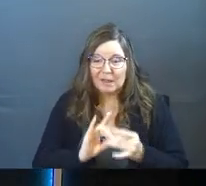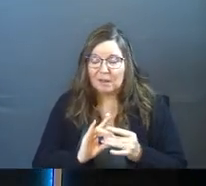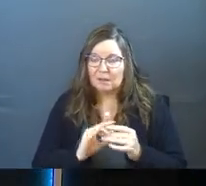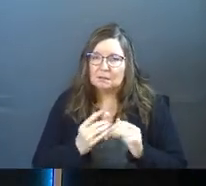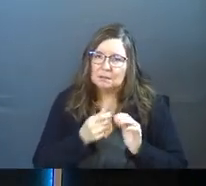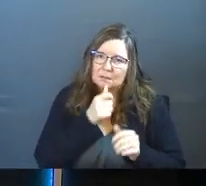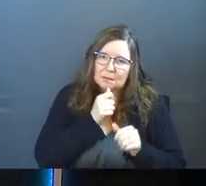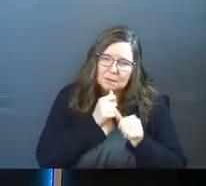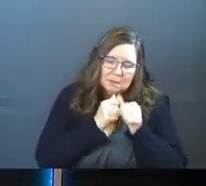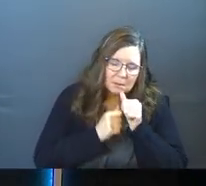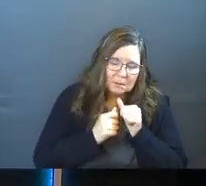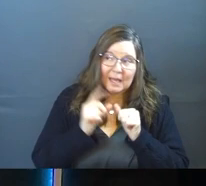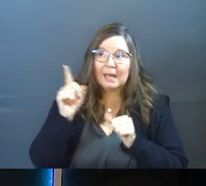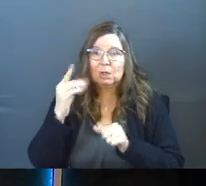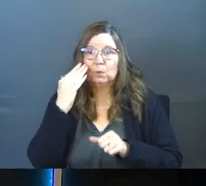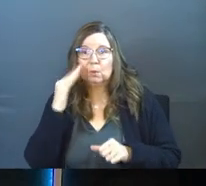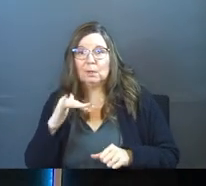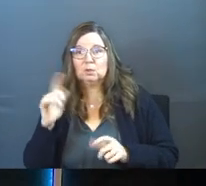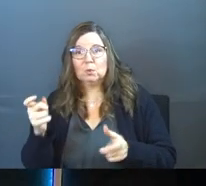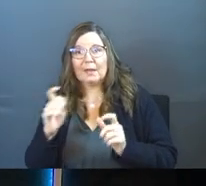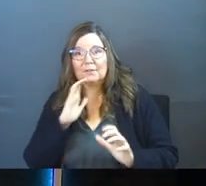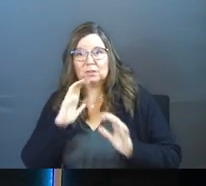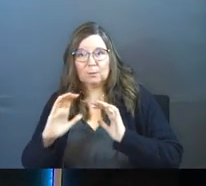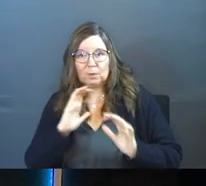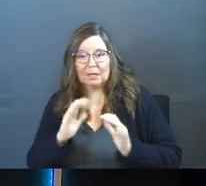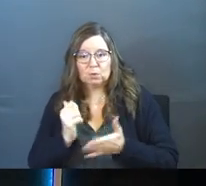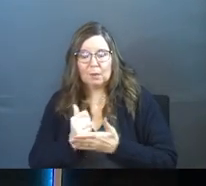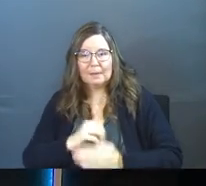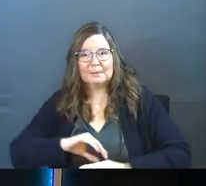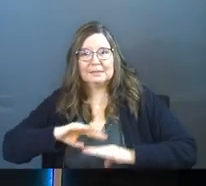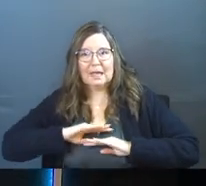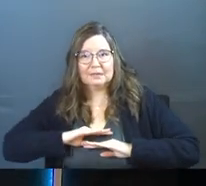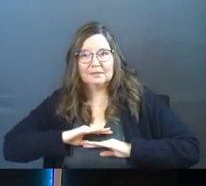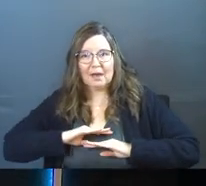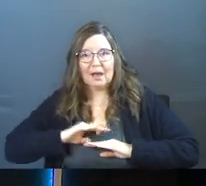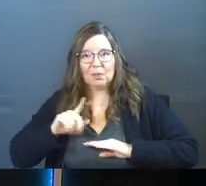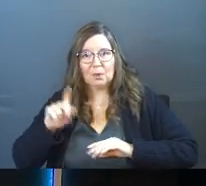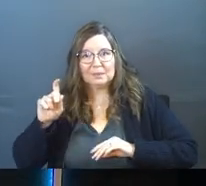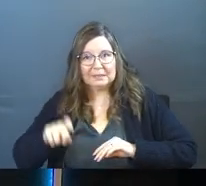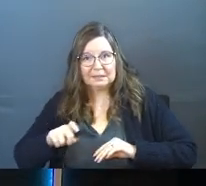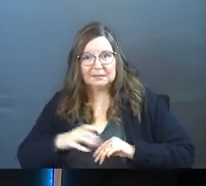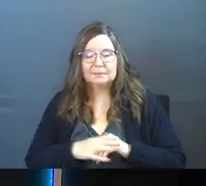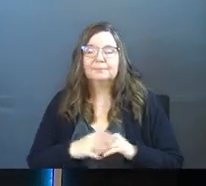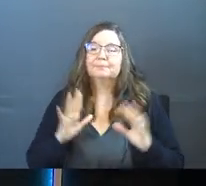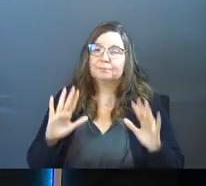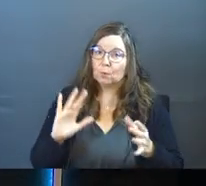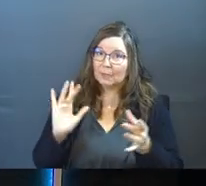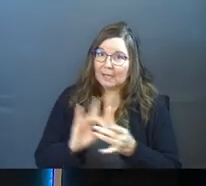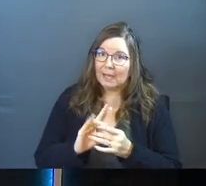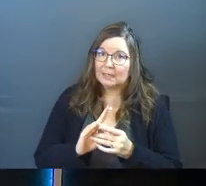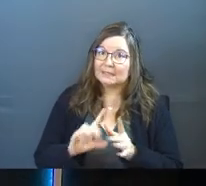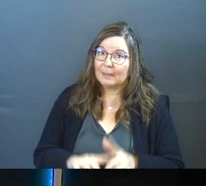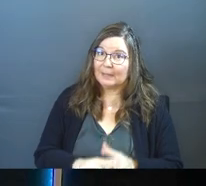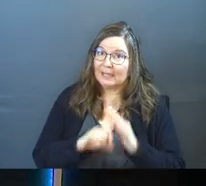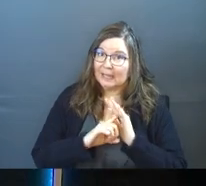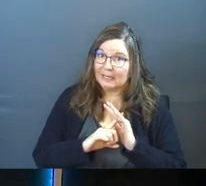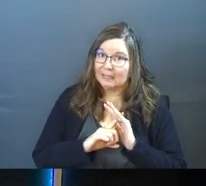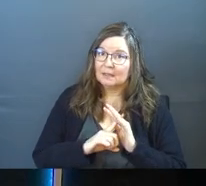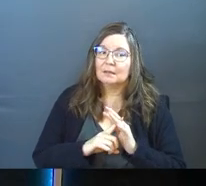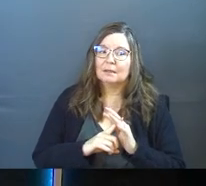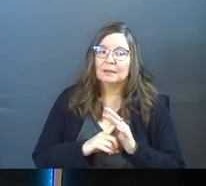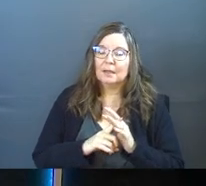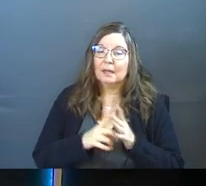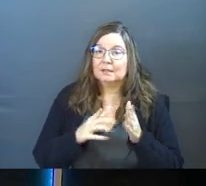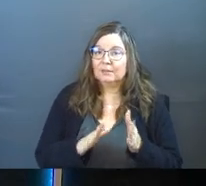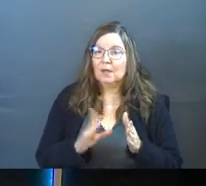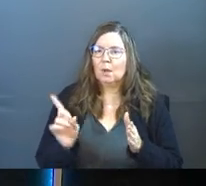in our life. And he knew that, and so he gave us communication to help satisfy those needs. So connection is the only beginning, and it's